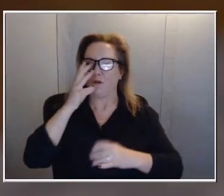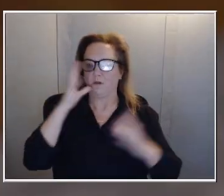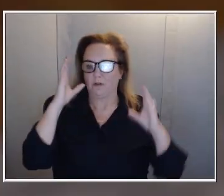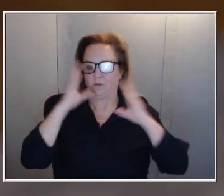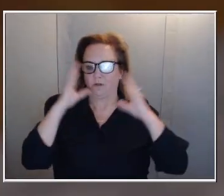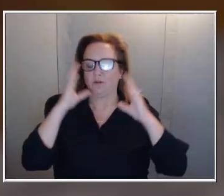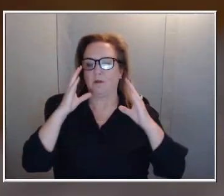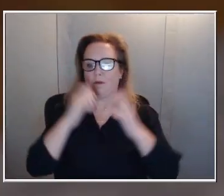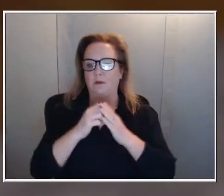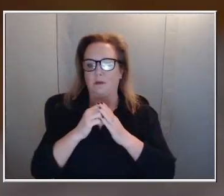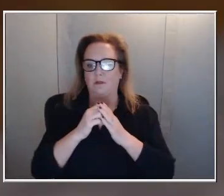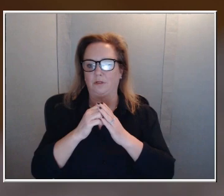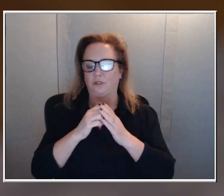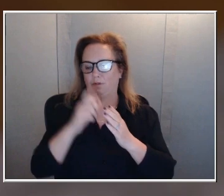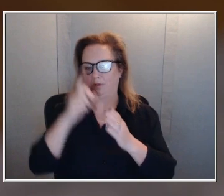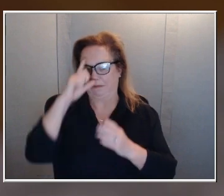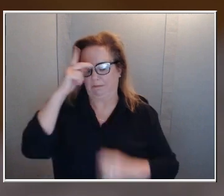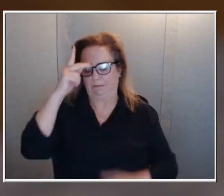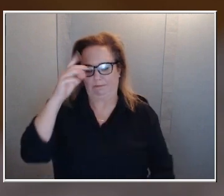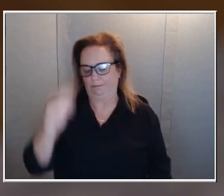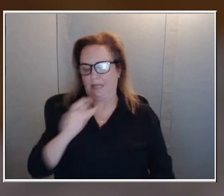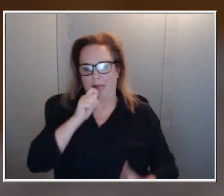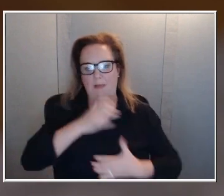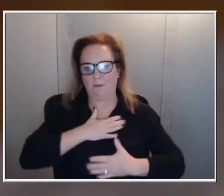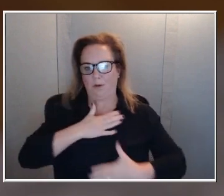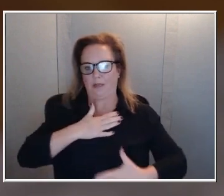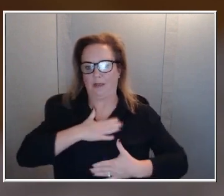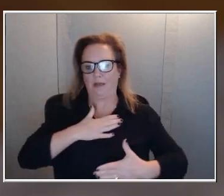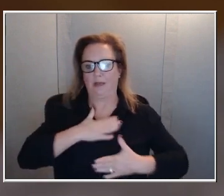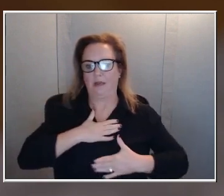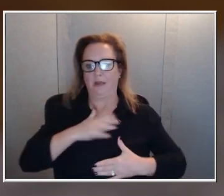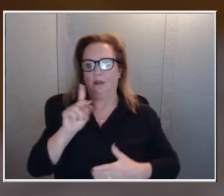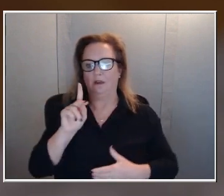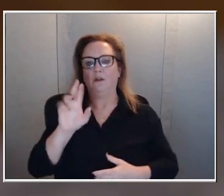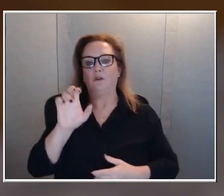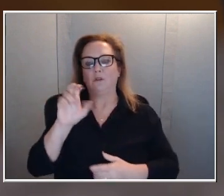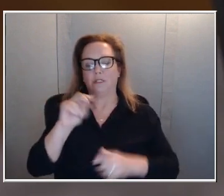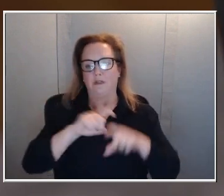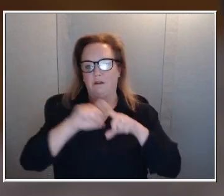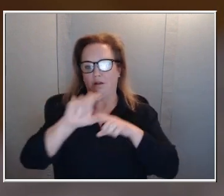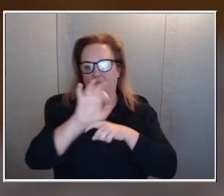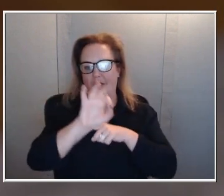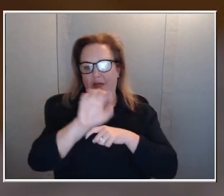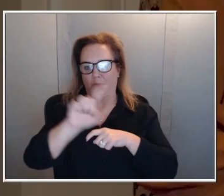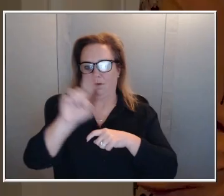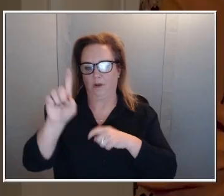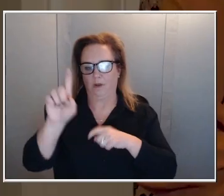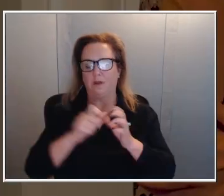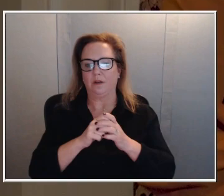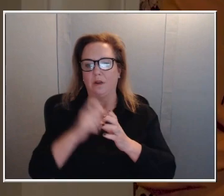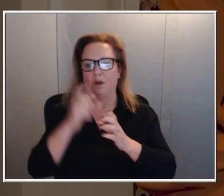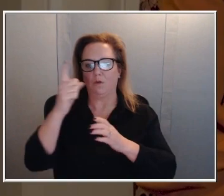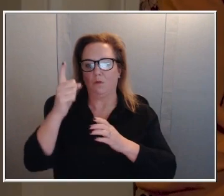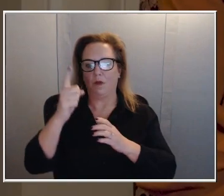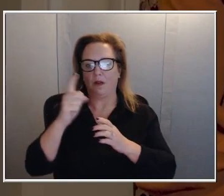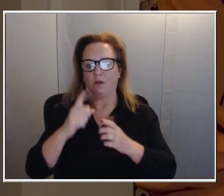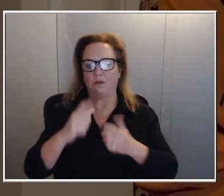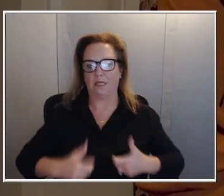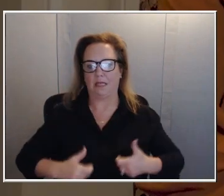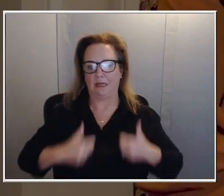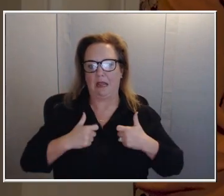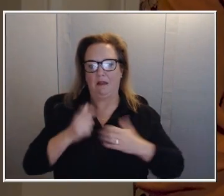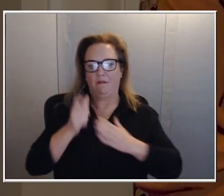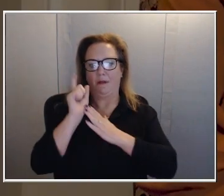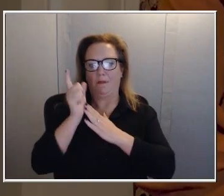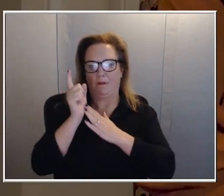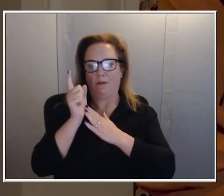She was unconscious and wasn't breathing. Kristen immediately called 911. One of those life-changing moments where